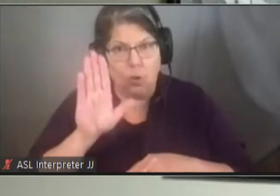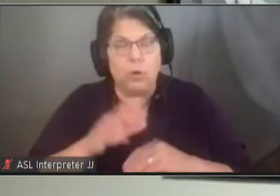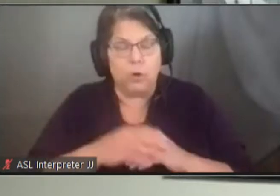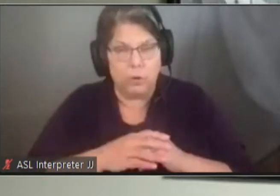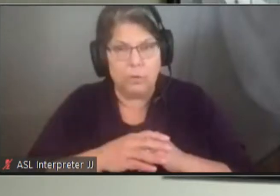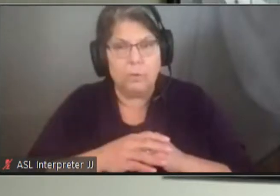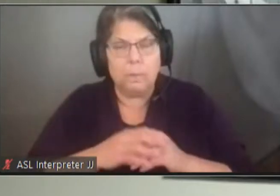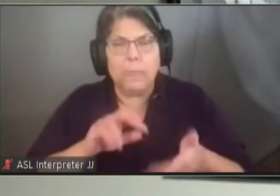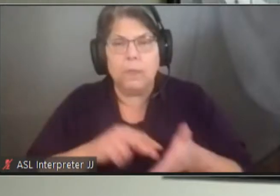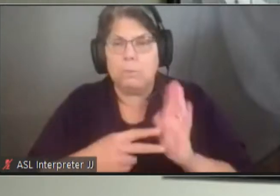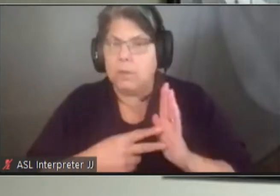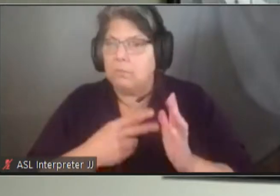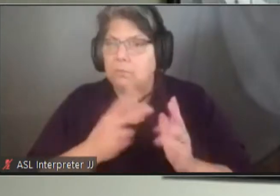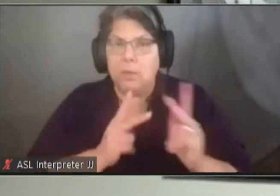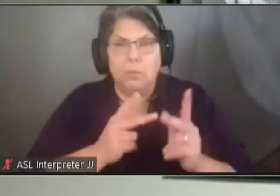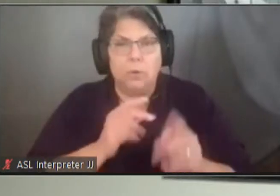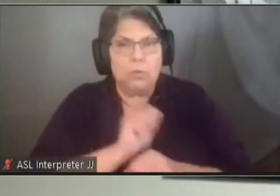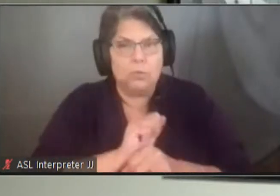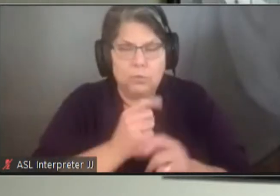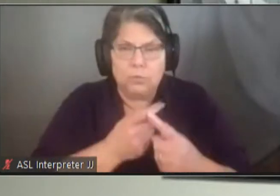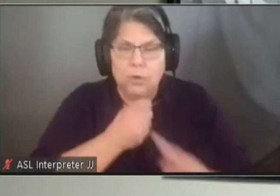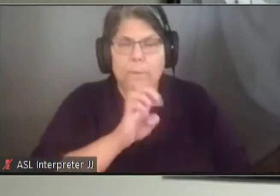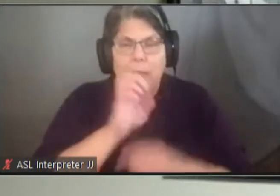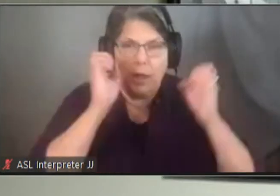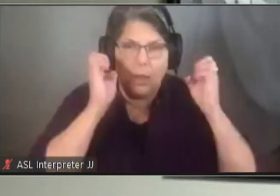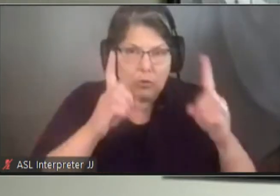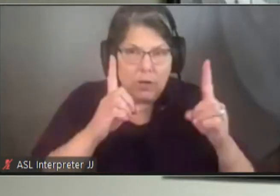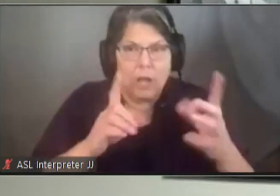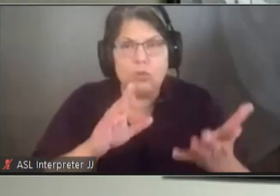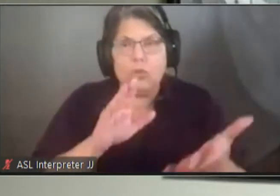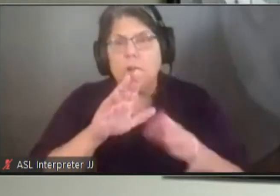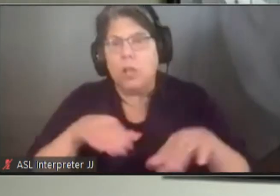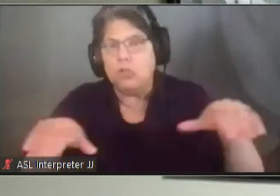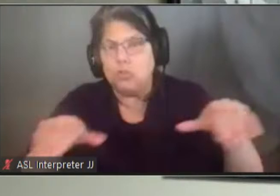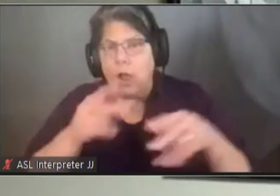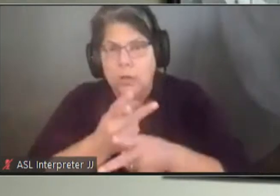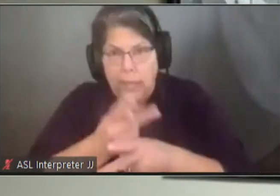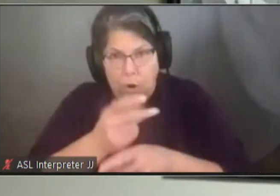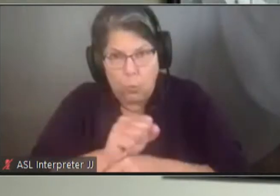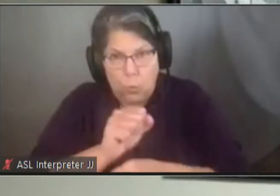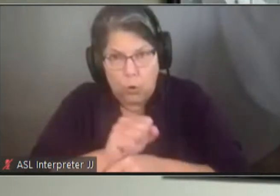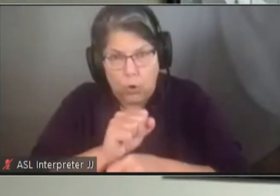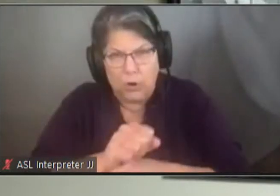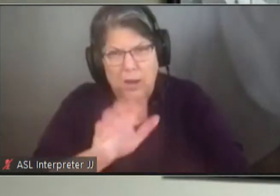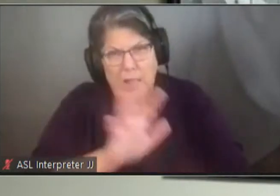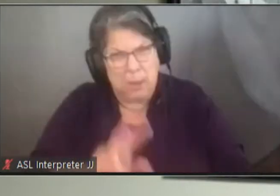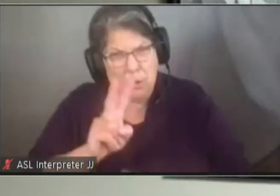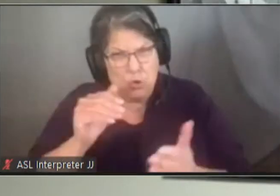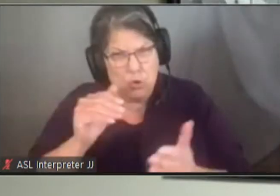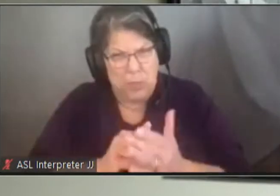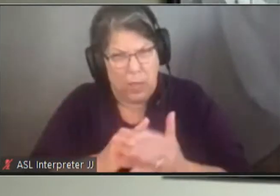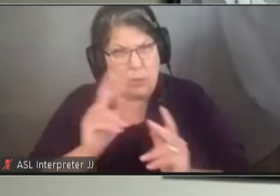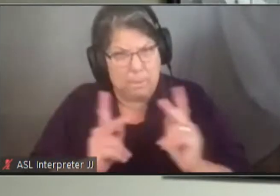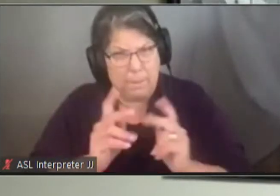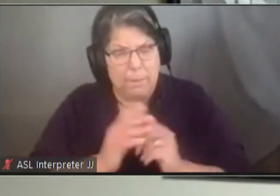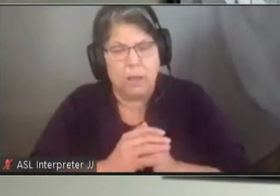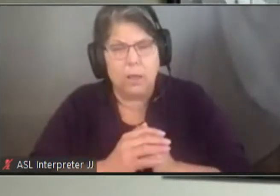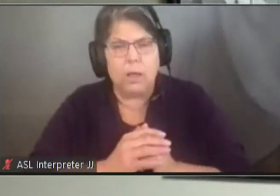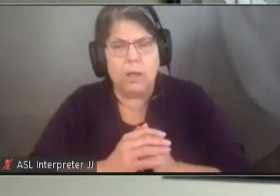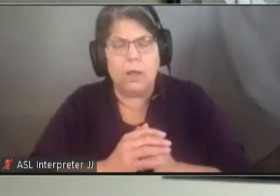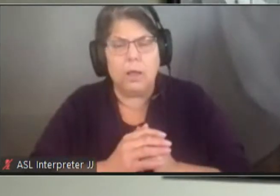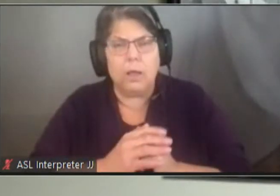people from education and childcare work, which is about 2,000 people,